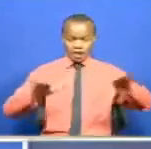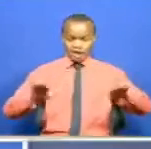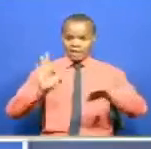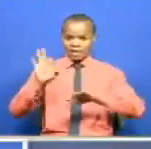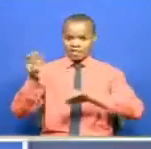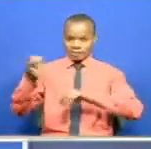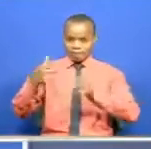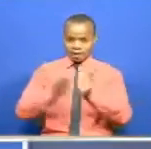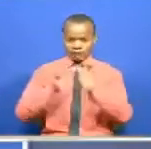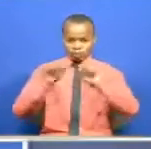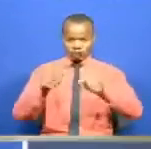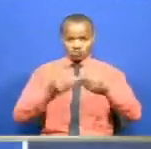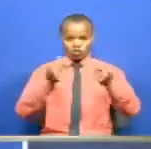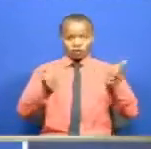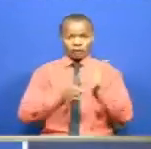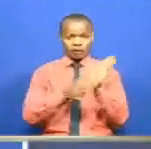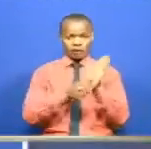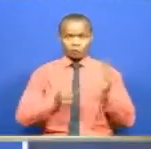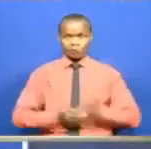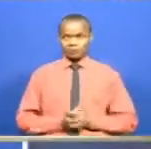the squatter problem.